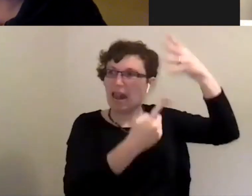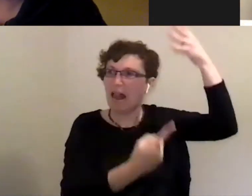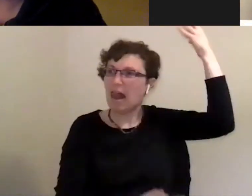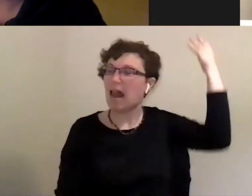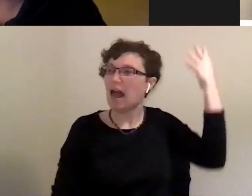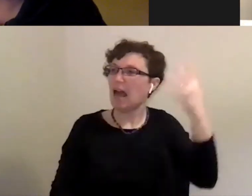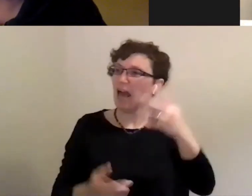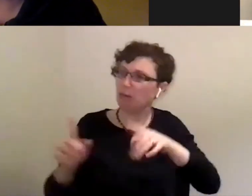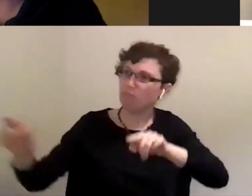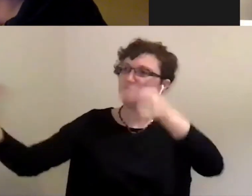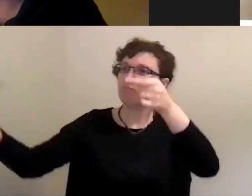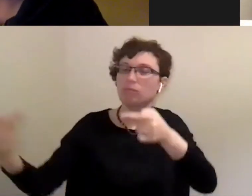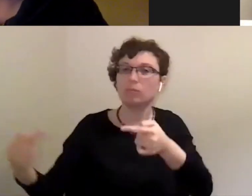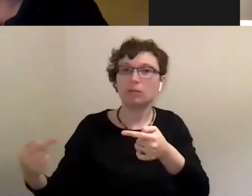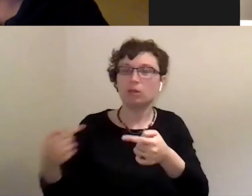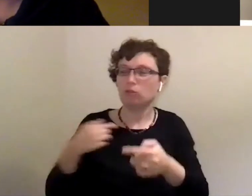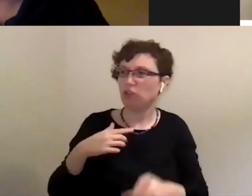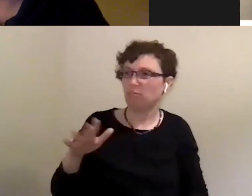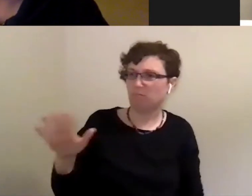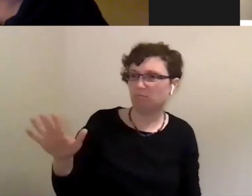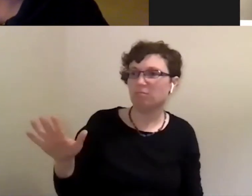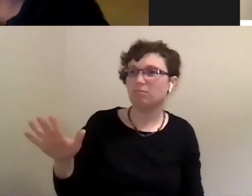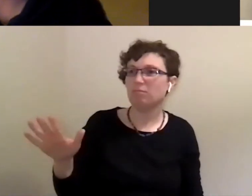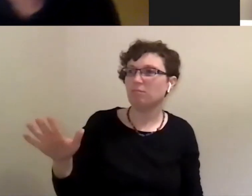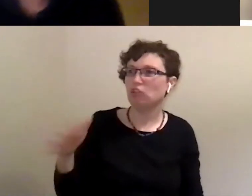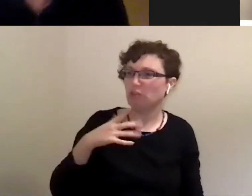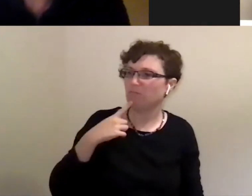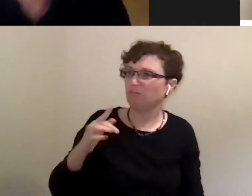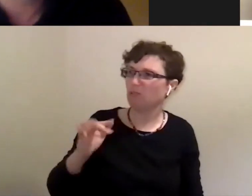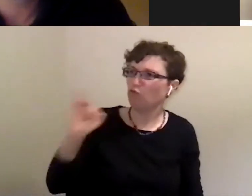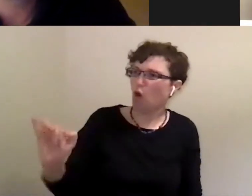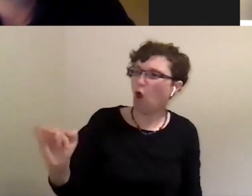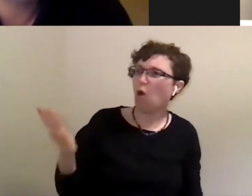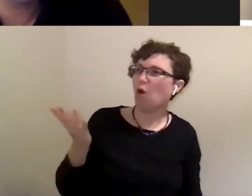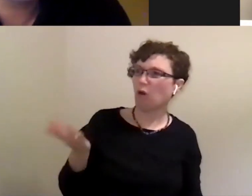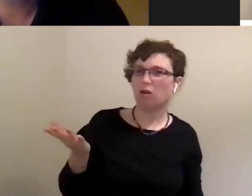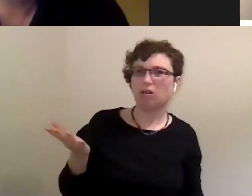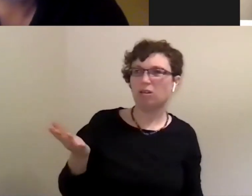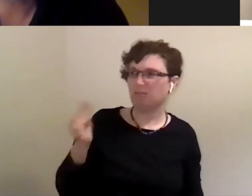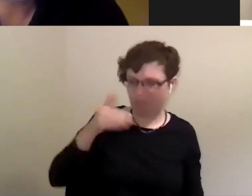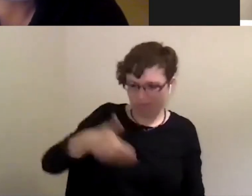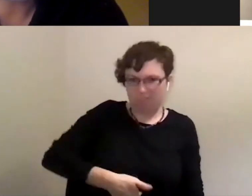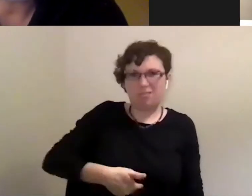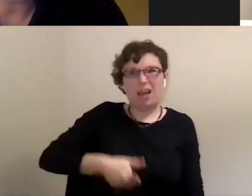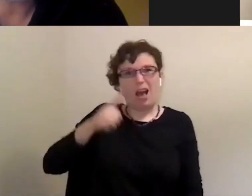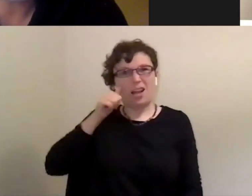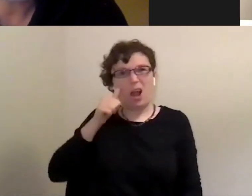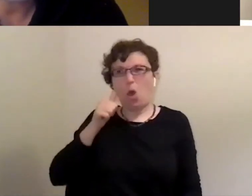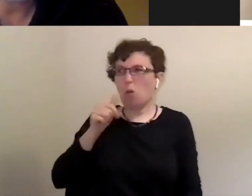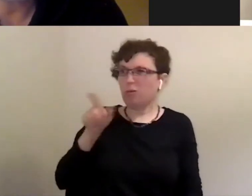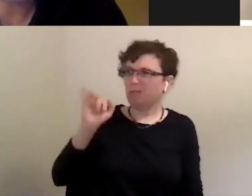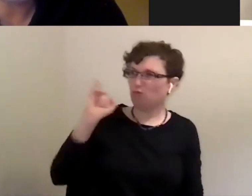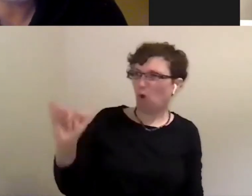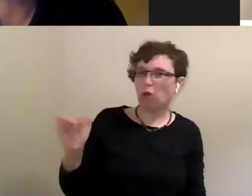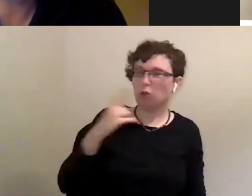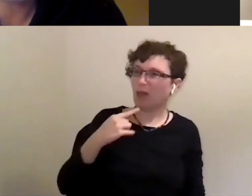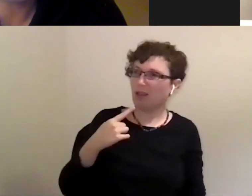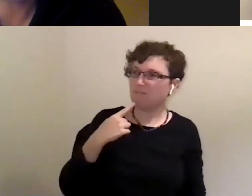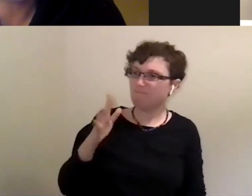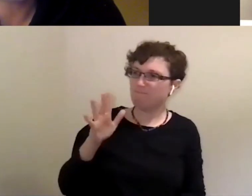is wrong. Black or white, whatever color you are, you know that is wrong. So you can speak out for it. If